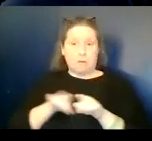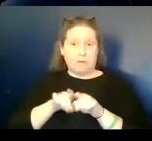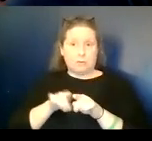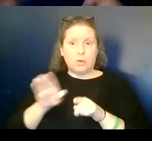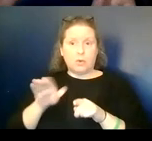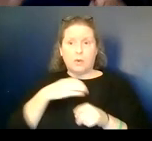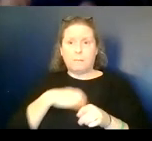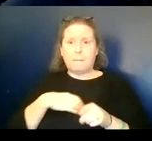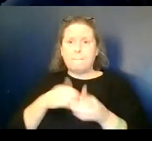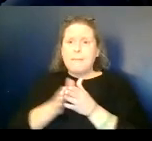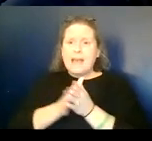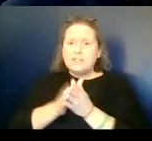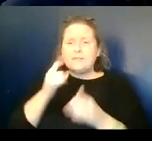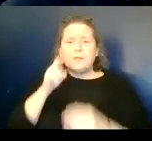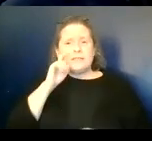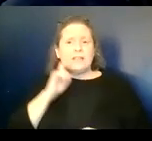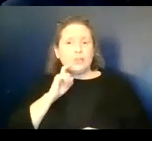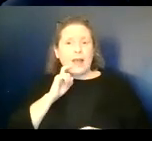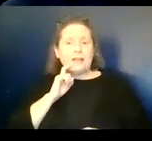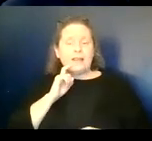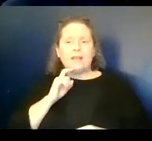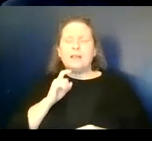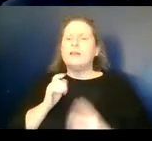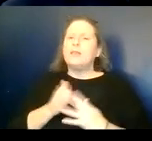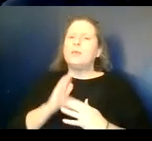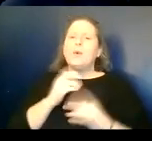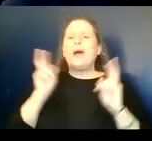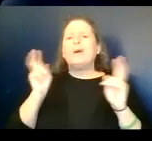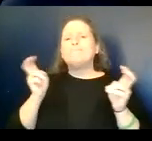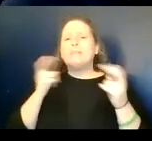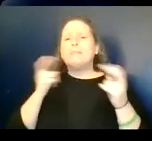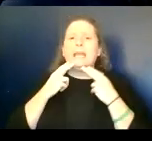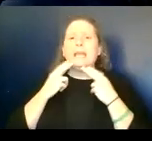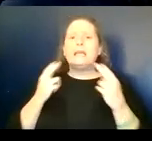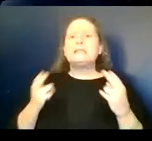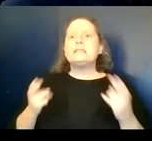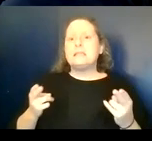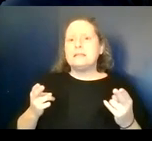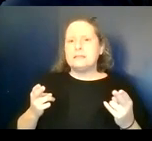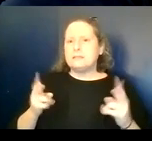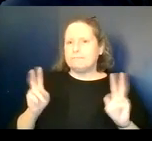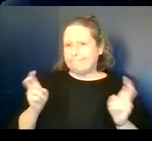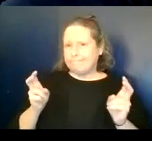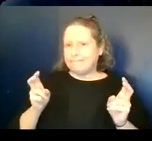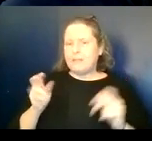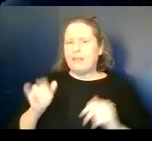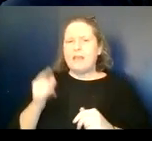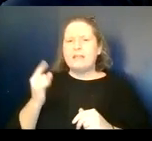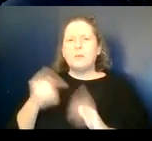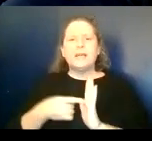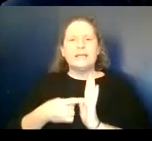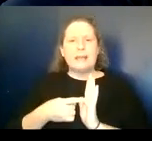ruin our quote unquote innocence. And that's a one example